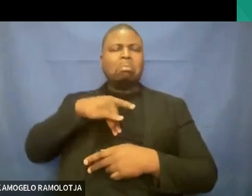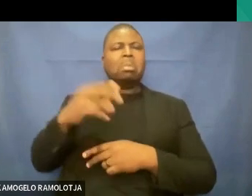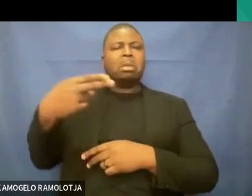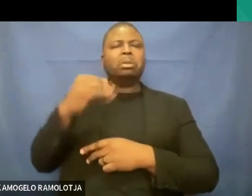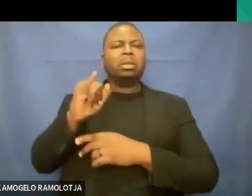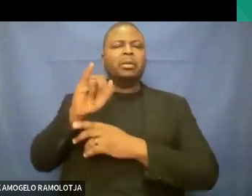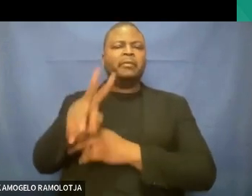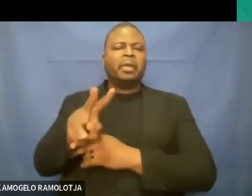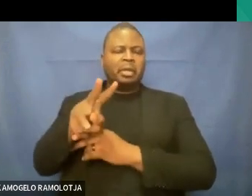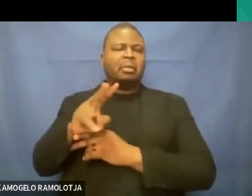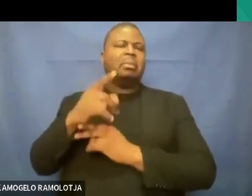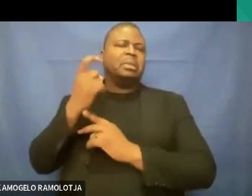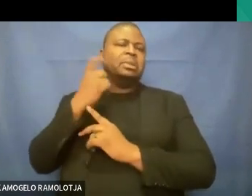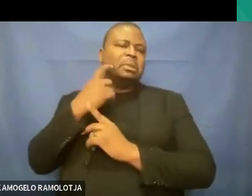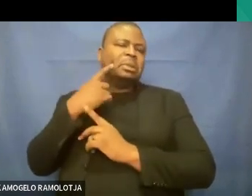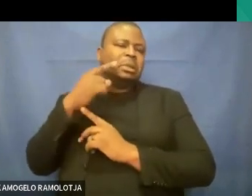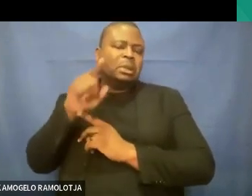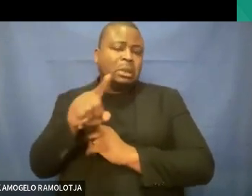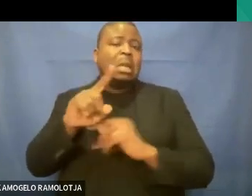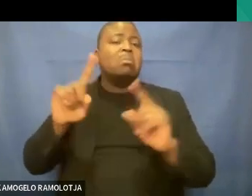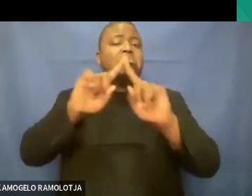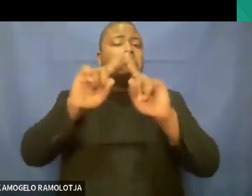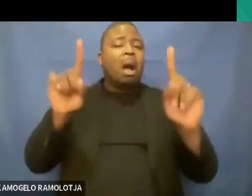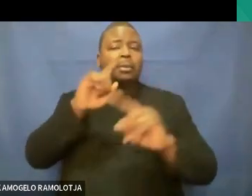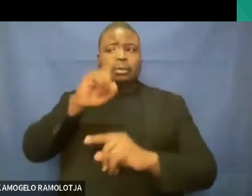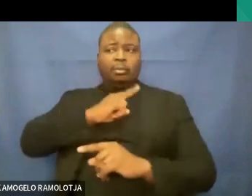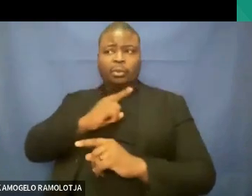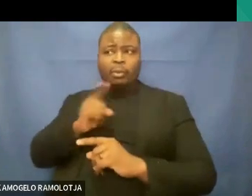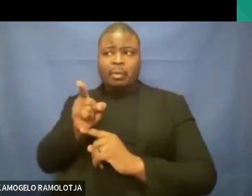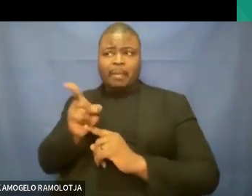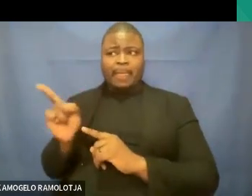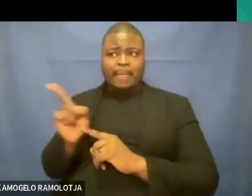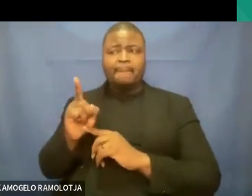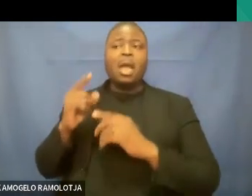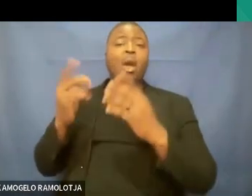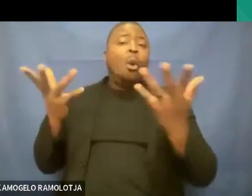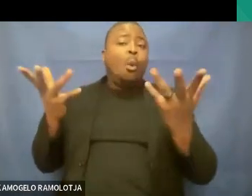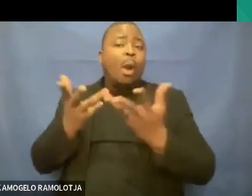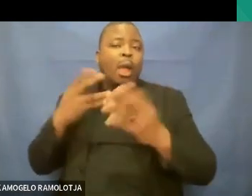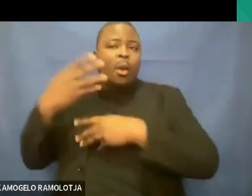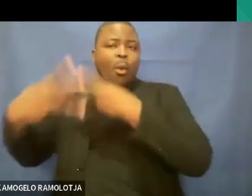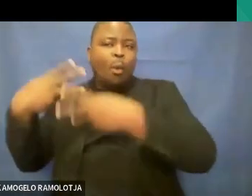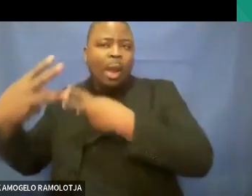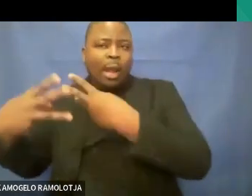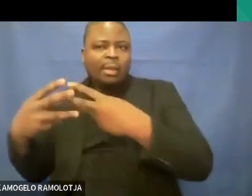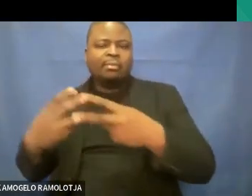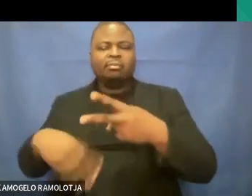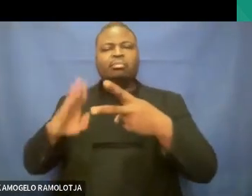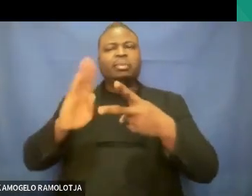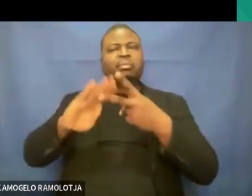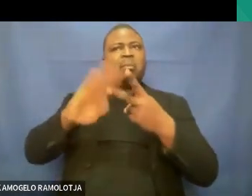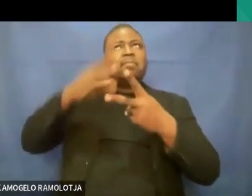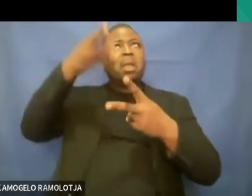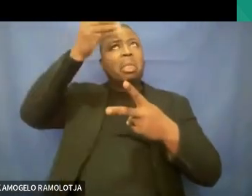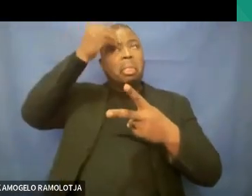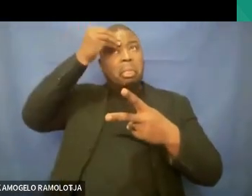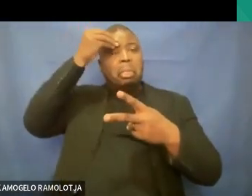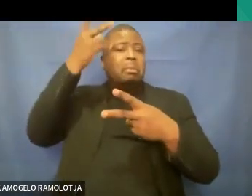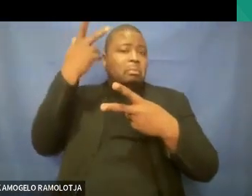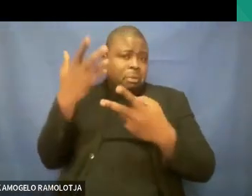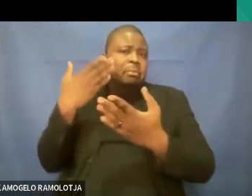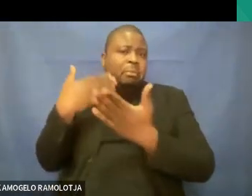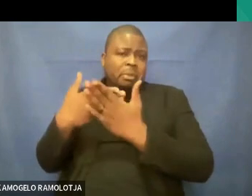that education and employment status plays a role in terms of putting them at risk of HIV